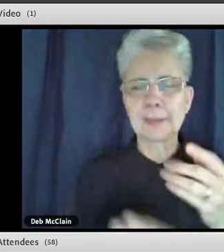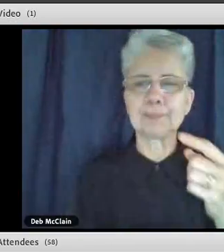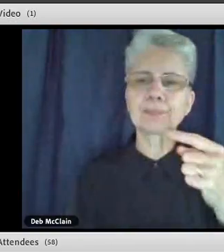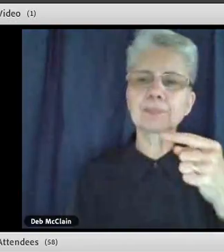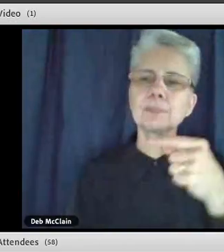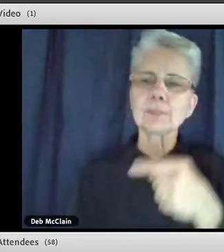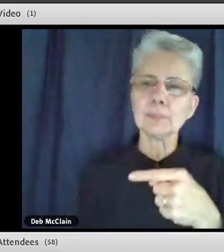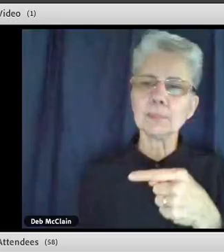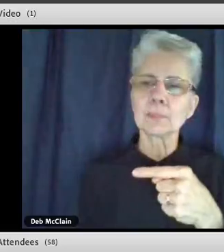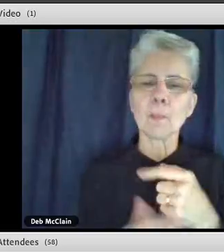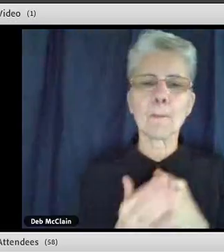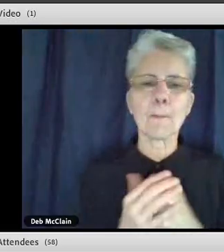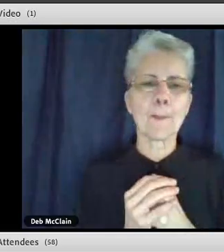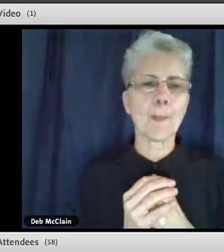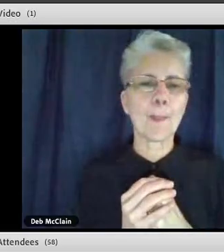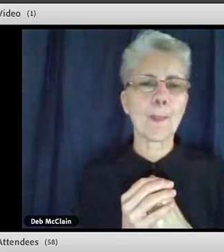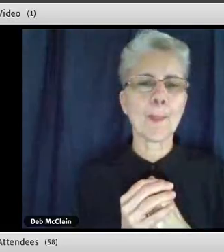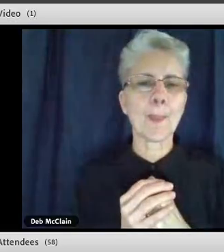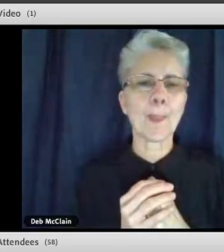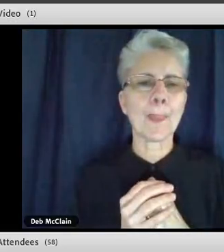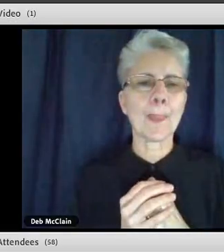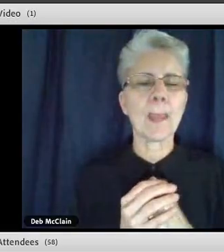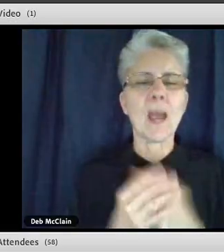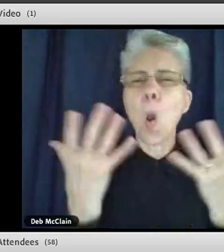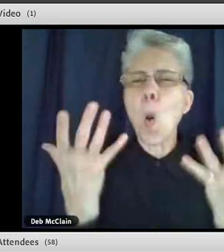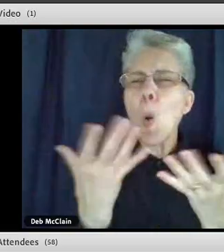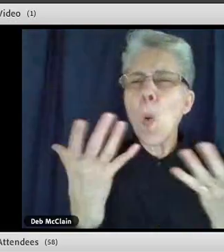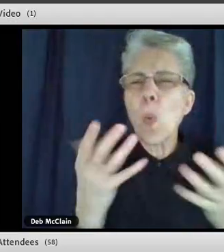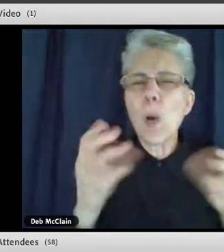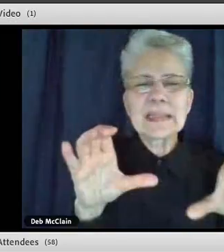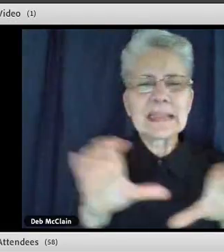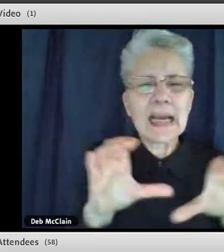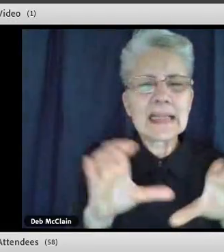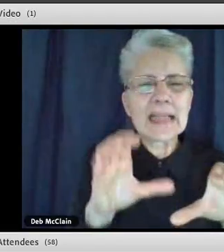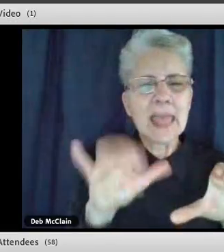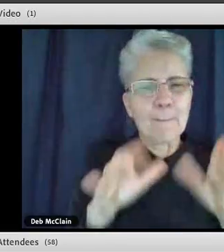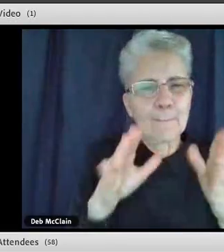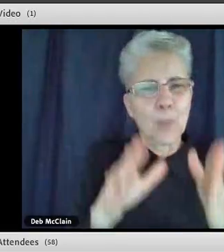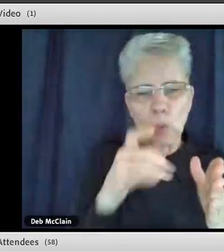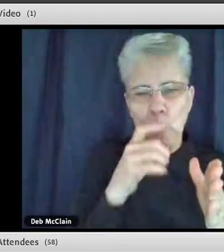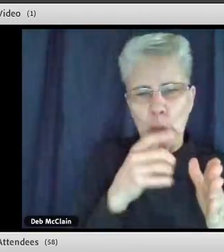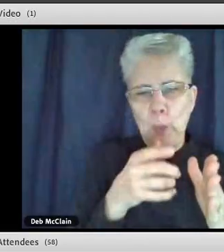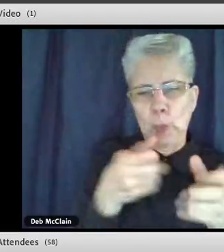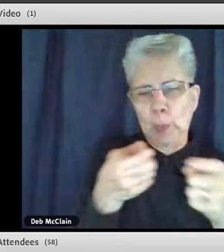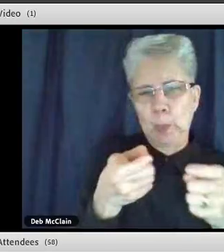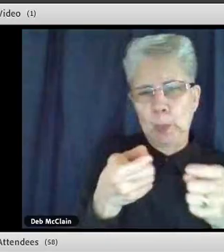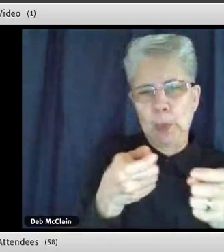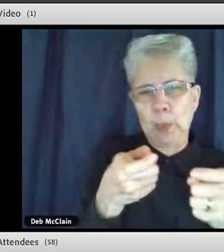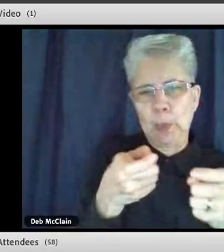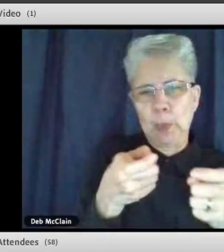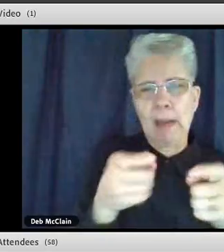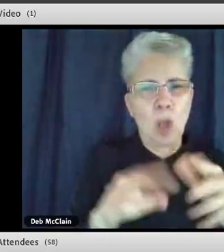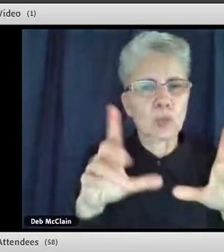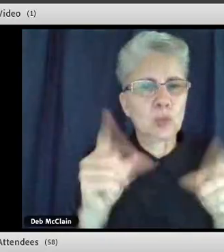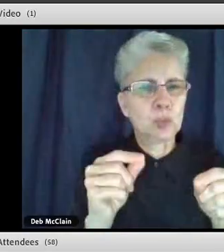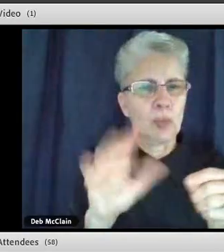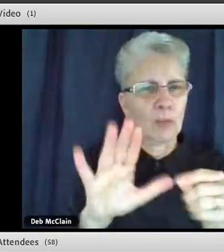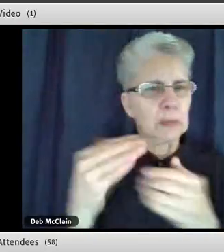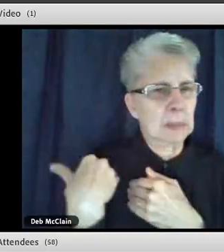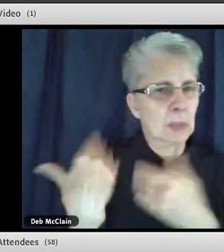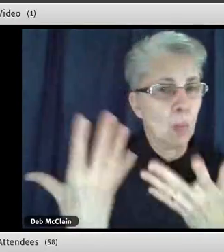So let's talk about what a cataloger does. I mean, a cataloger does many things, as we all know, but like at the